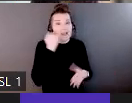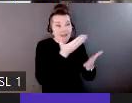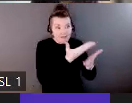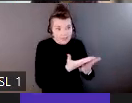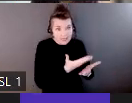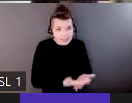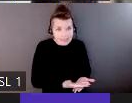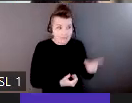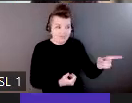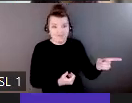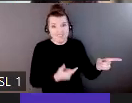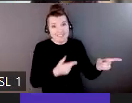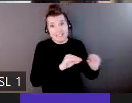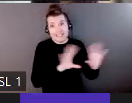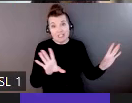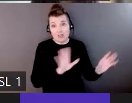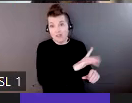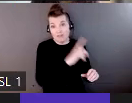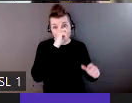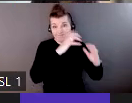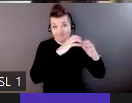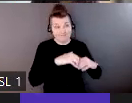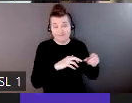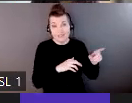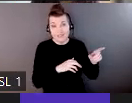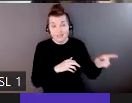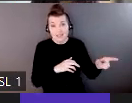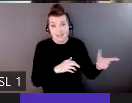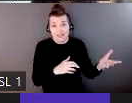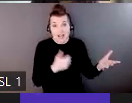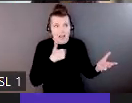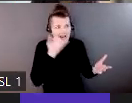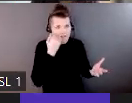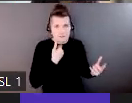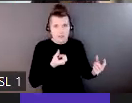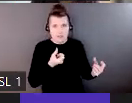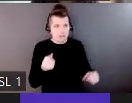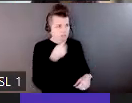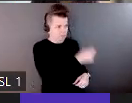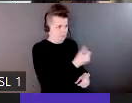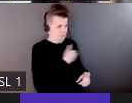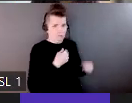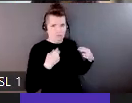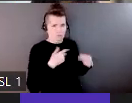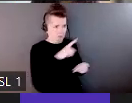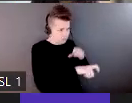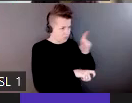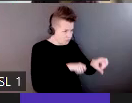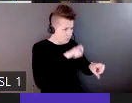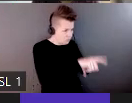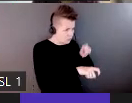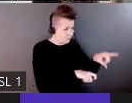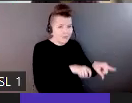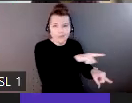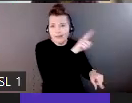incapacity, I'm satisfied because we know it will cause significant stress if you put in front of them and you're asking questions that you know they